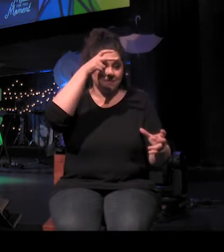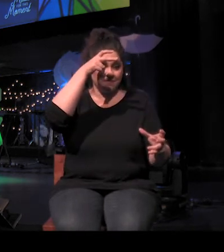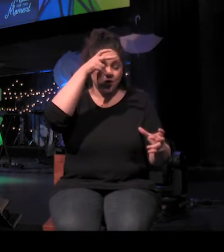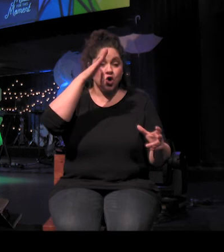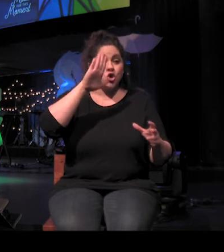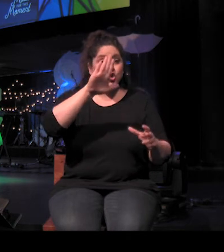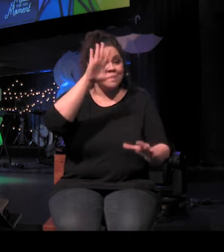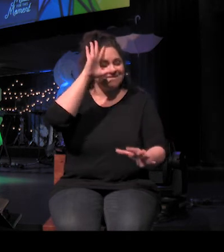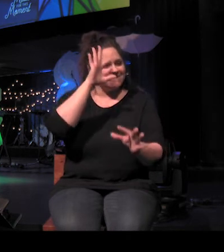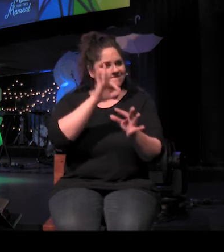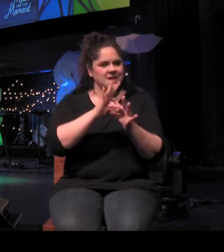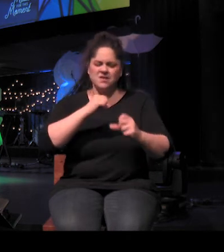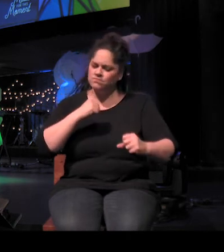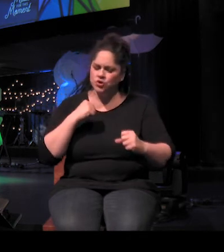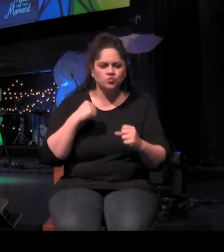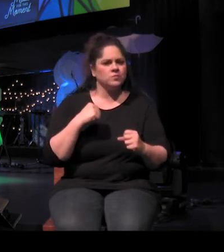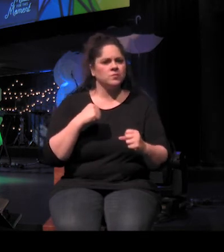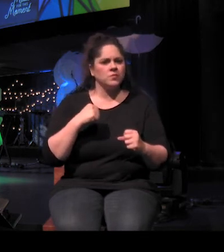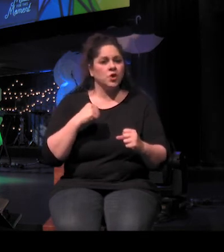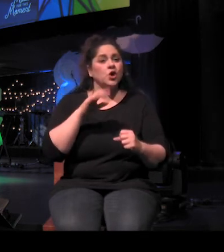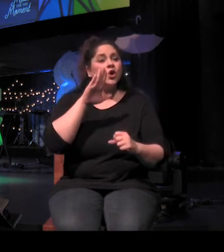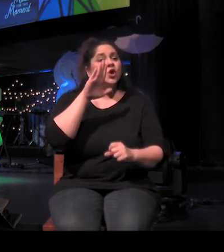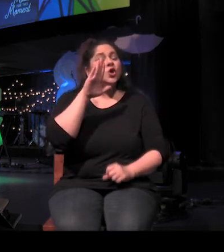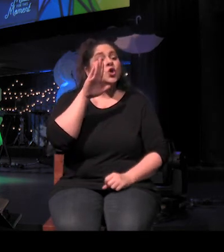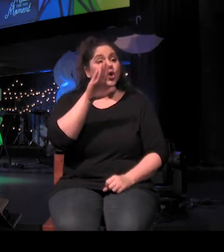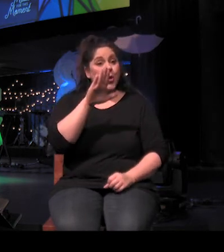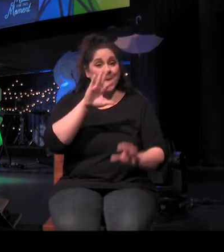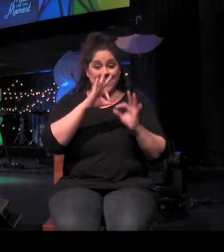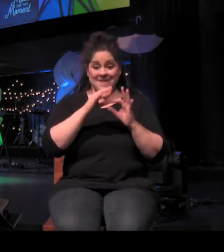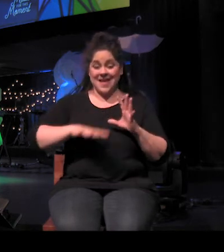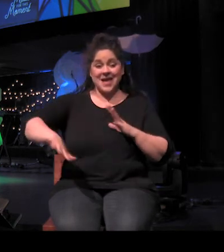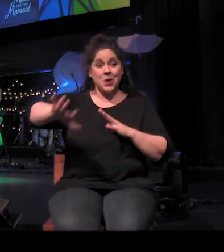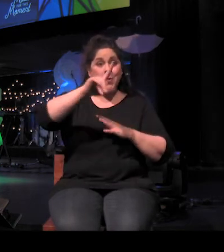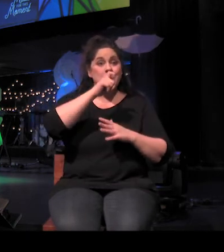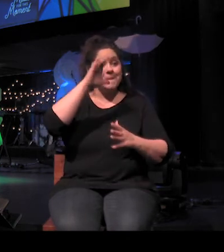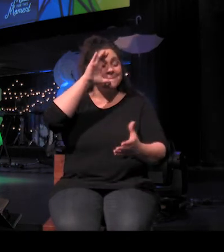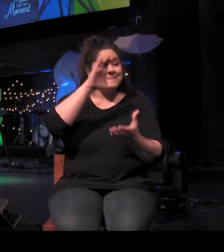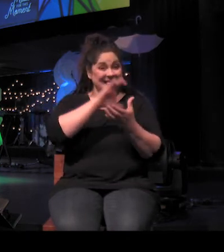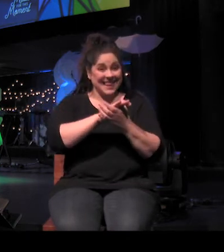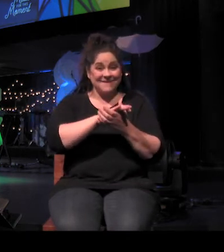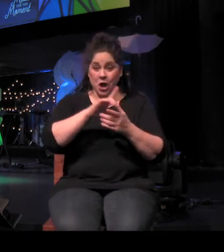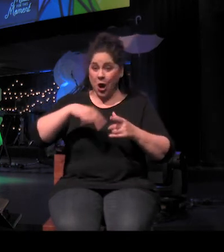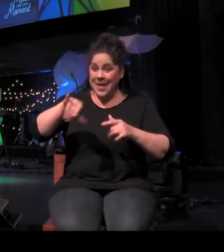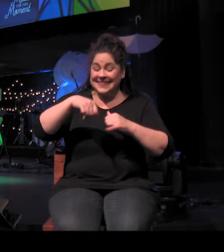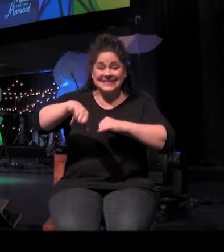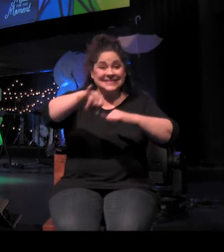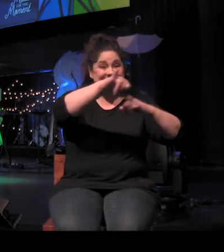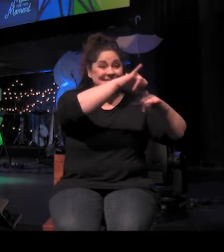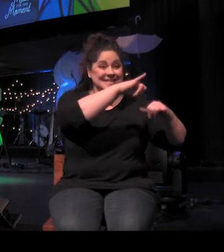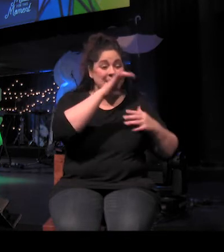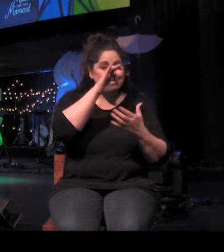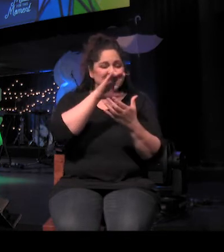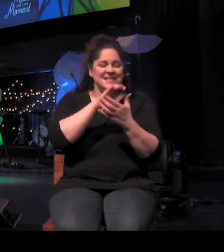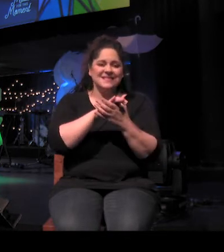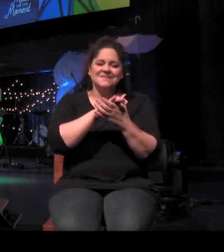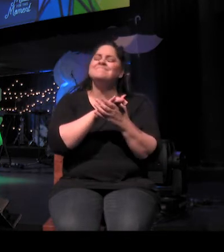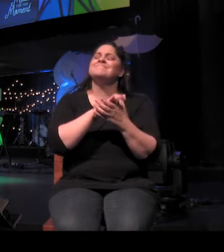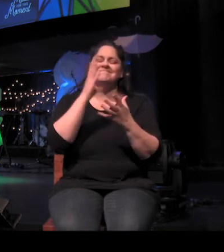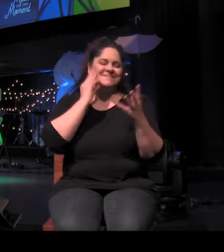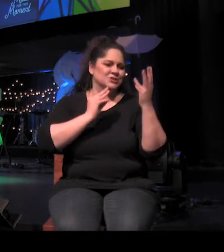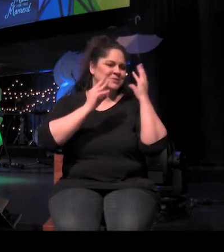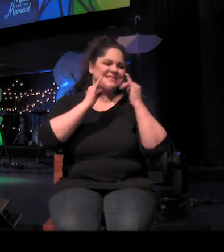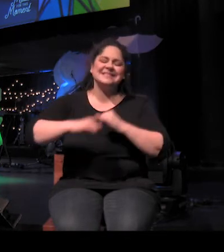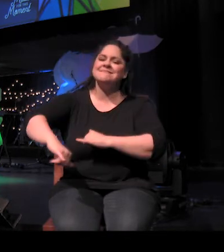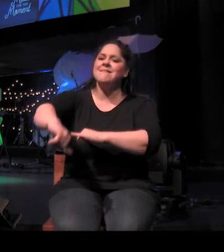faith. Remember that your family of believers all over the world is going through the same kind of suffering you are.